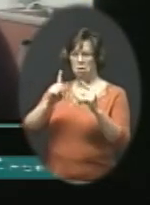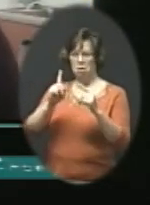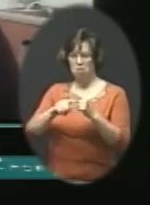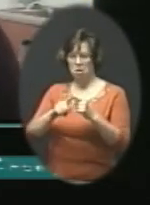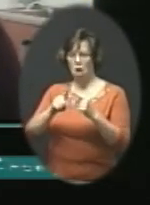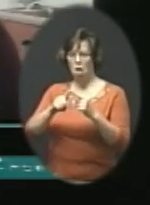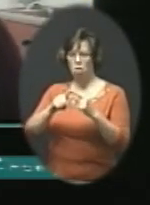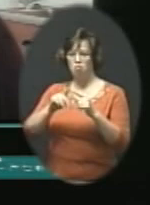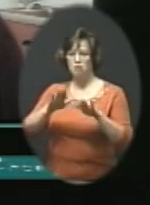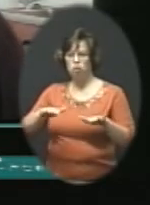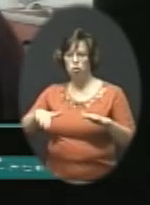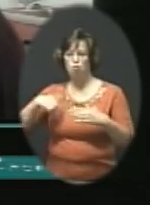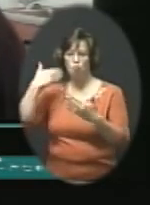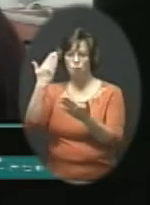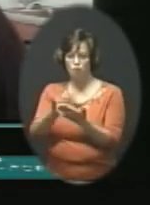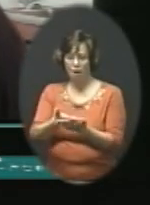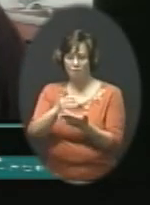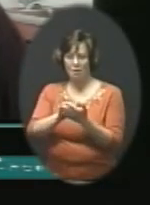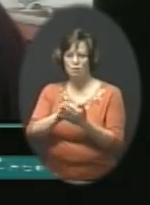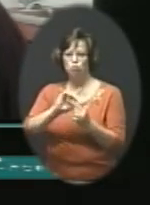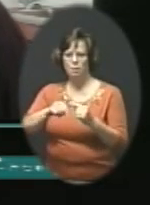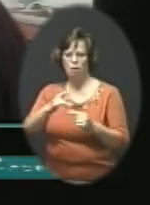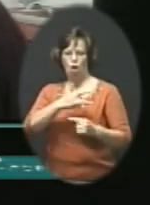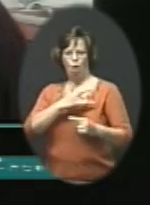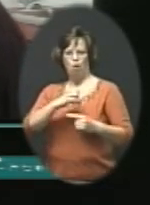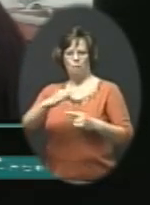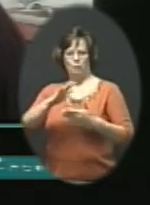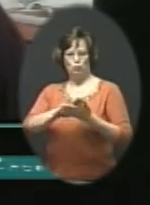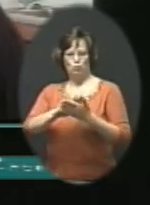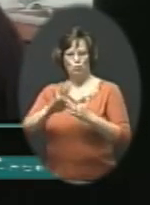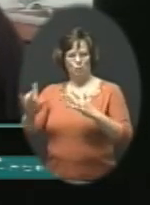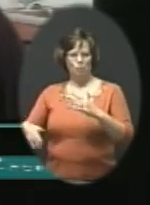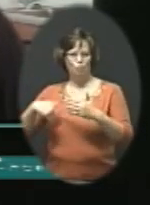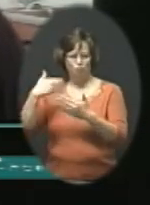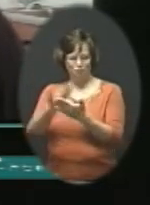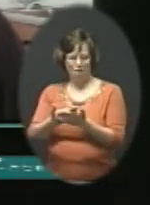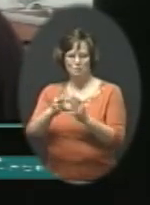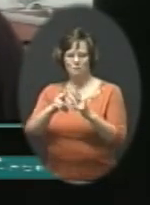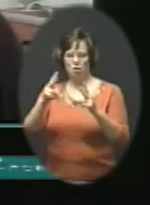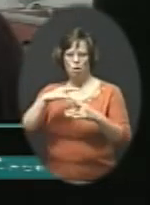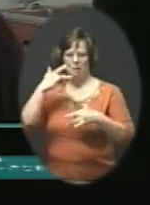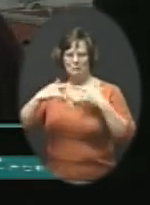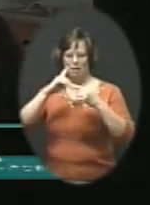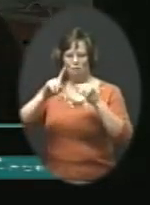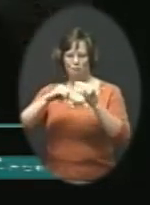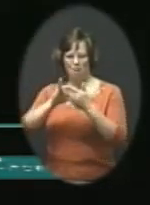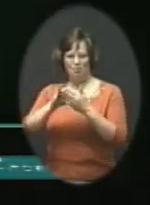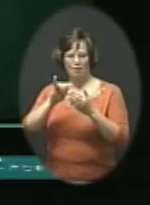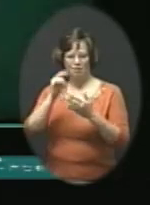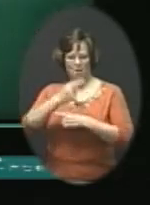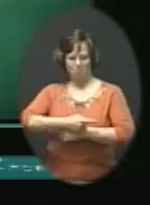arrive. That's when the true heart of the school comes, and I'm very excited for that day.